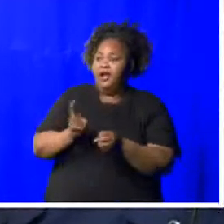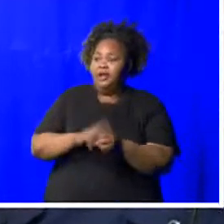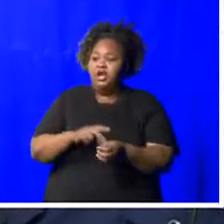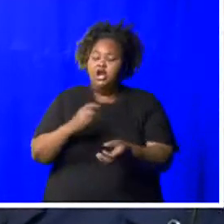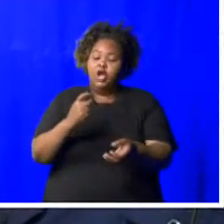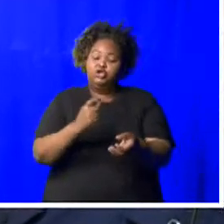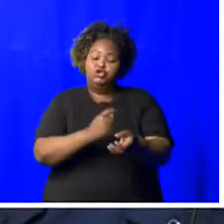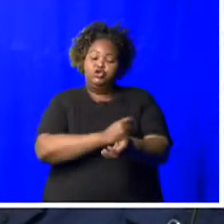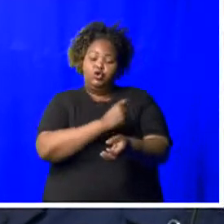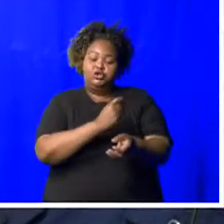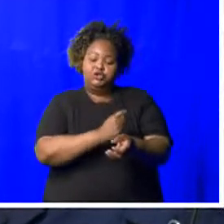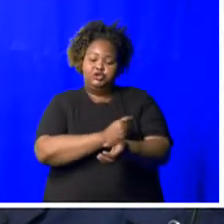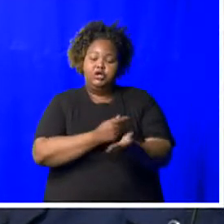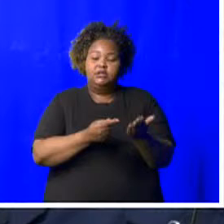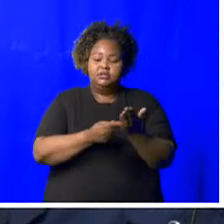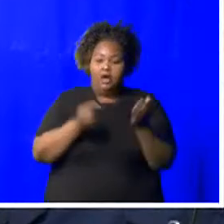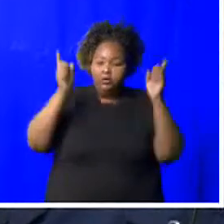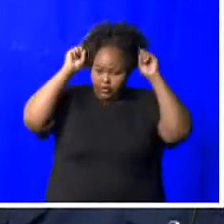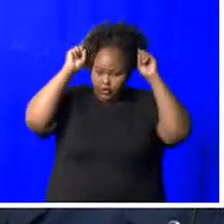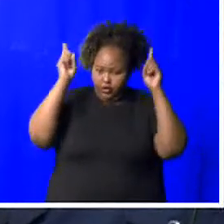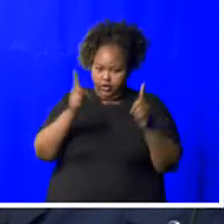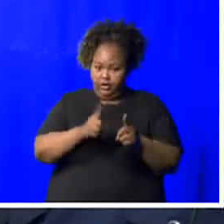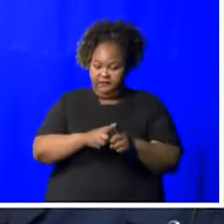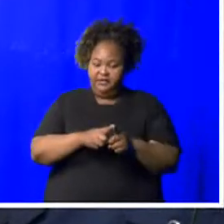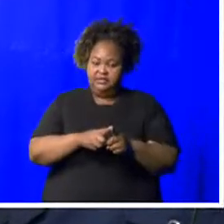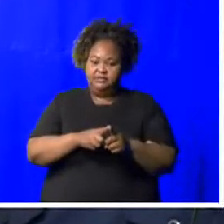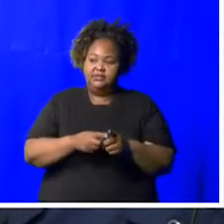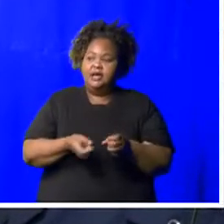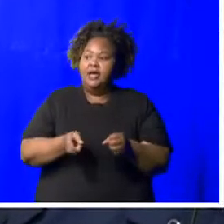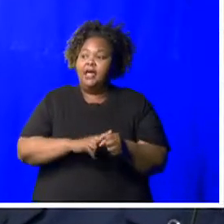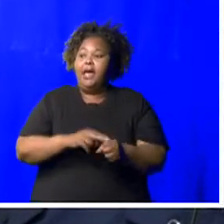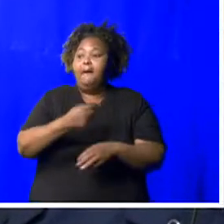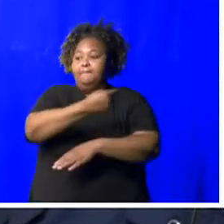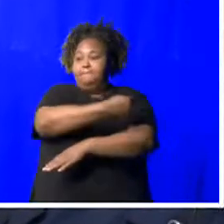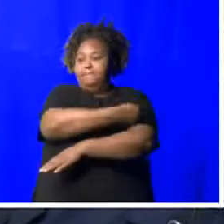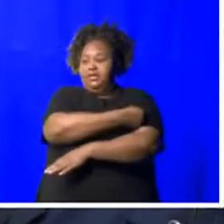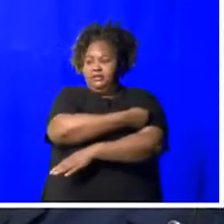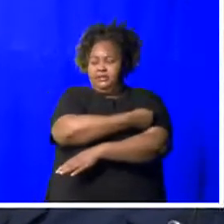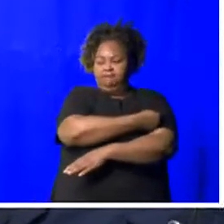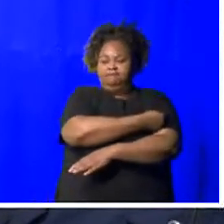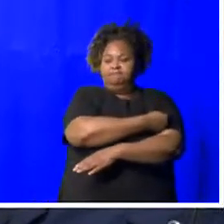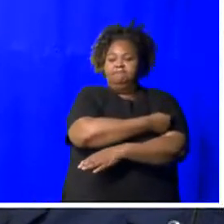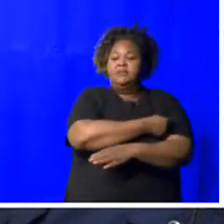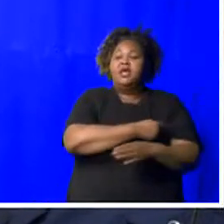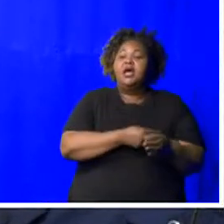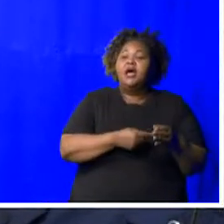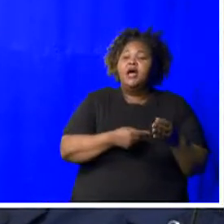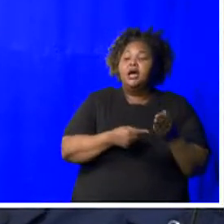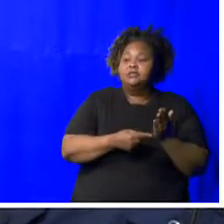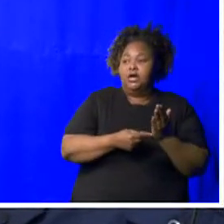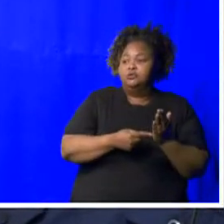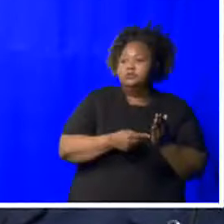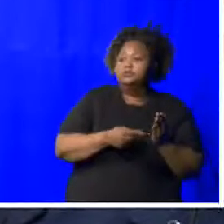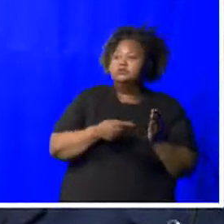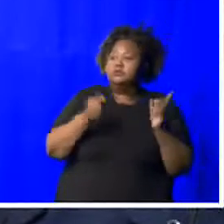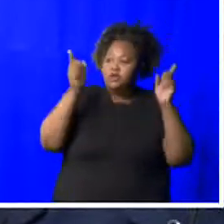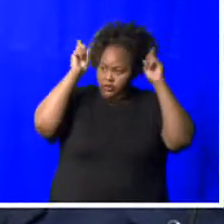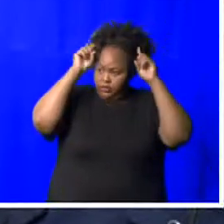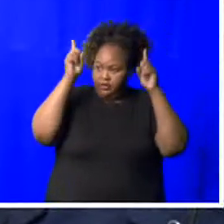Health Organization, Medicine Sans Frontiers, and the World Food Programme and civil